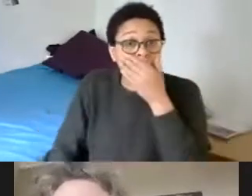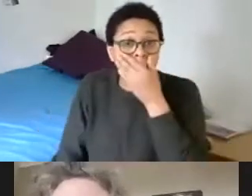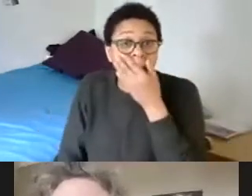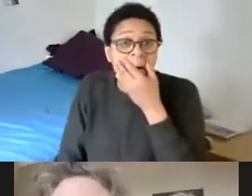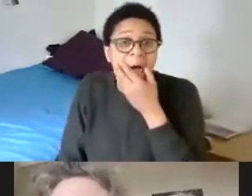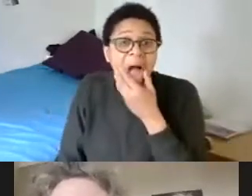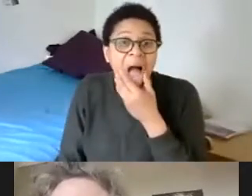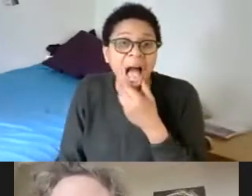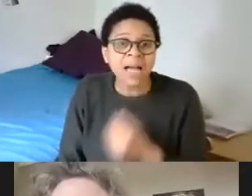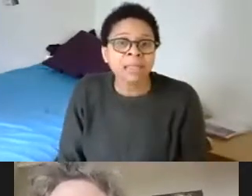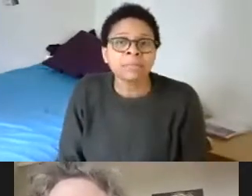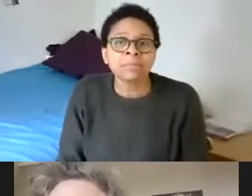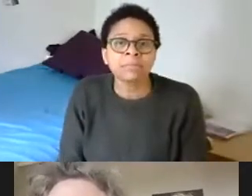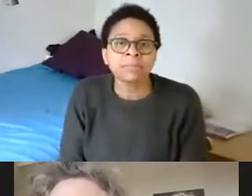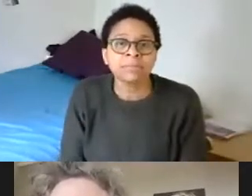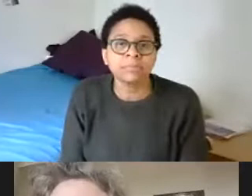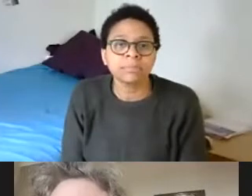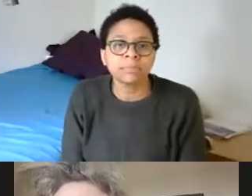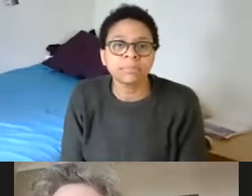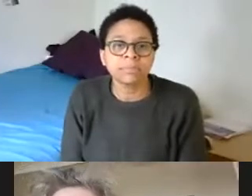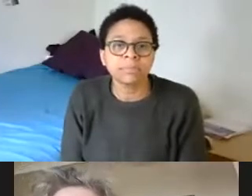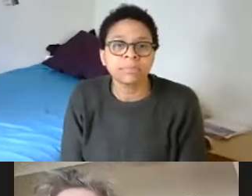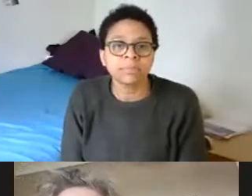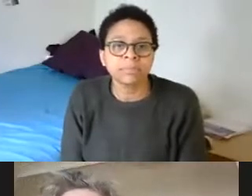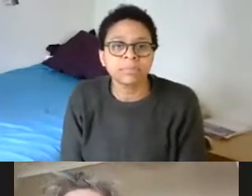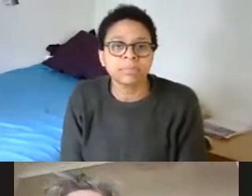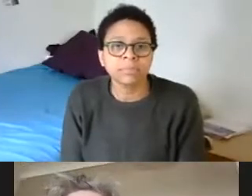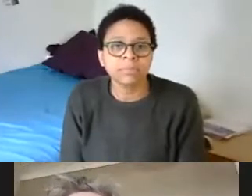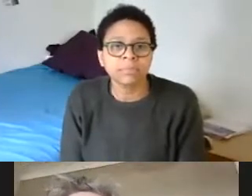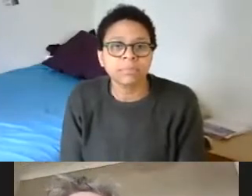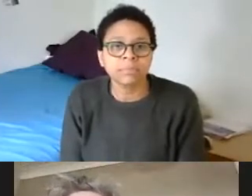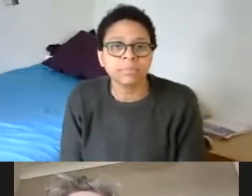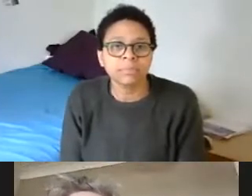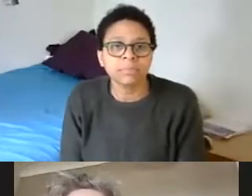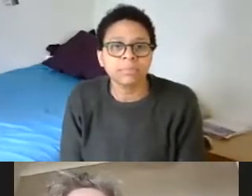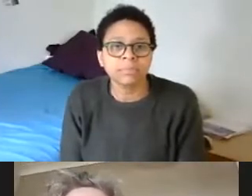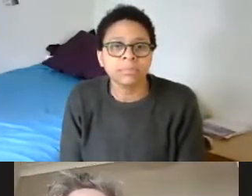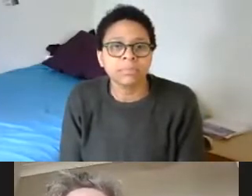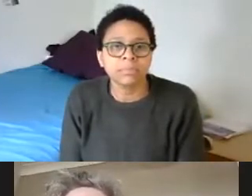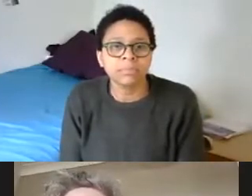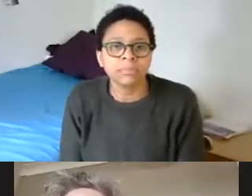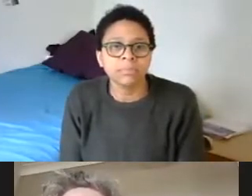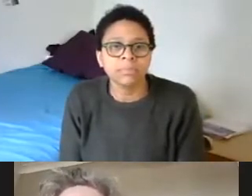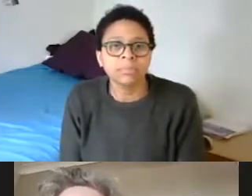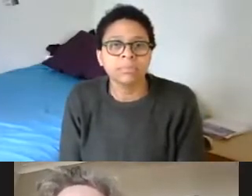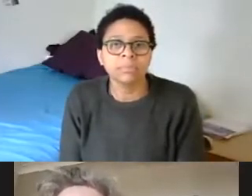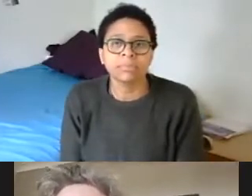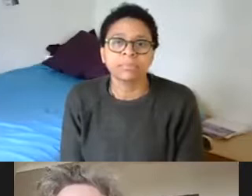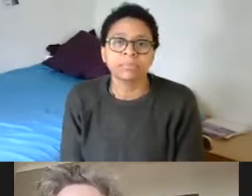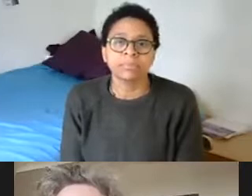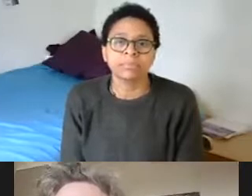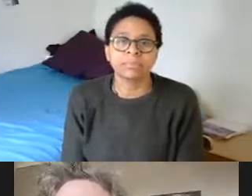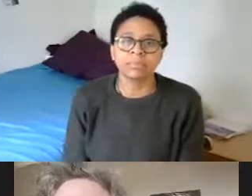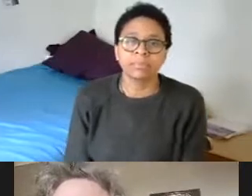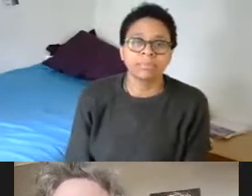Oh, Tess, hang on. Let me. I've pressed ask to unmute, so you might have something that comes up that says. There we go. Can you hear me